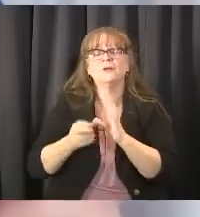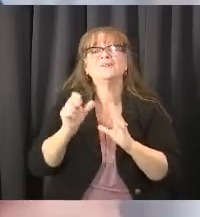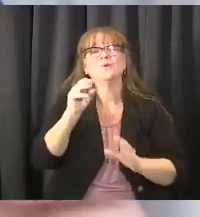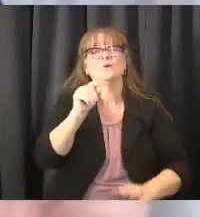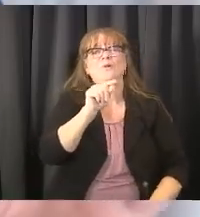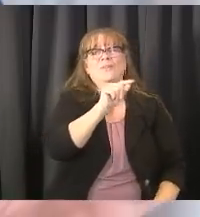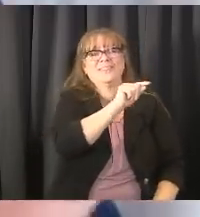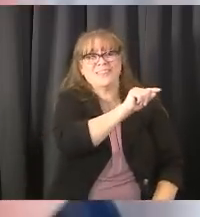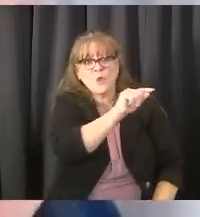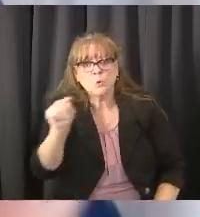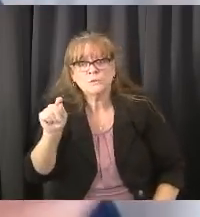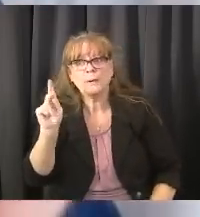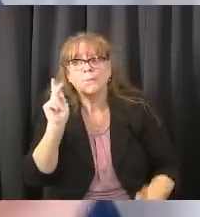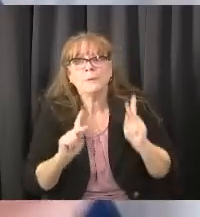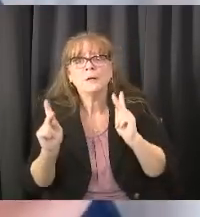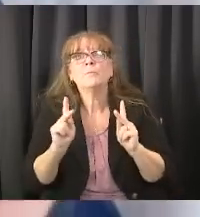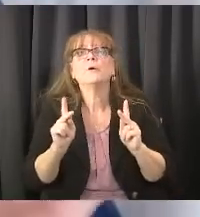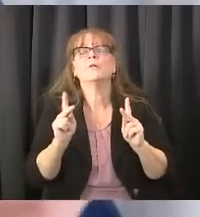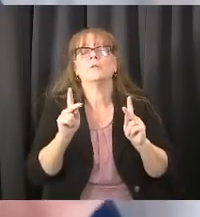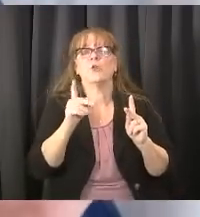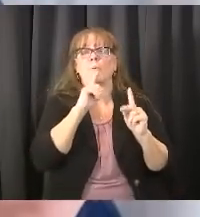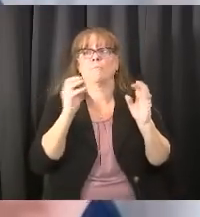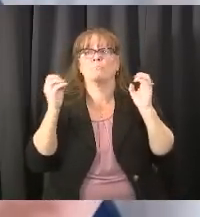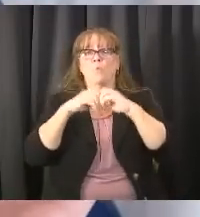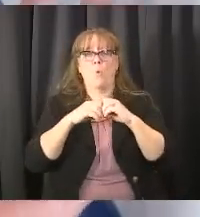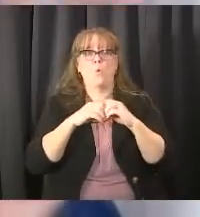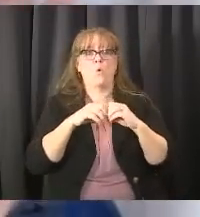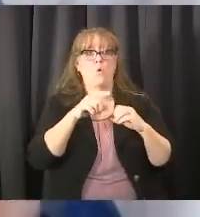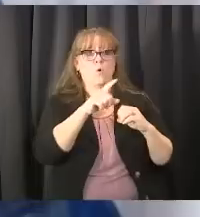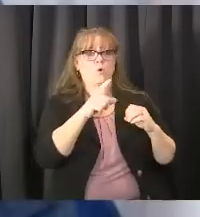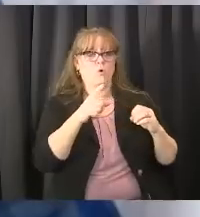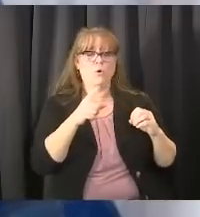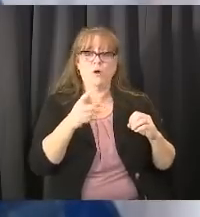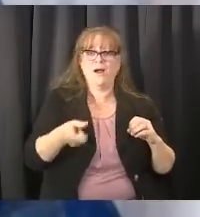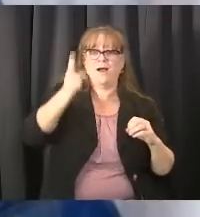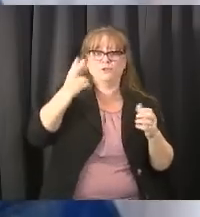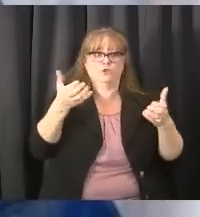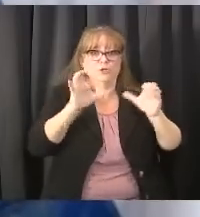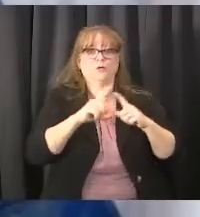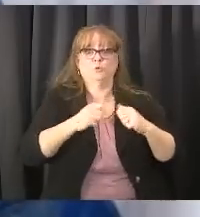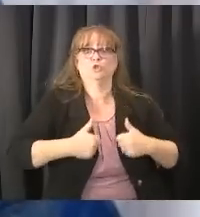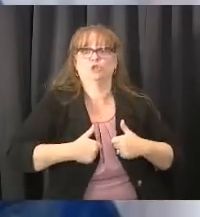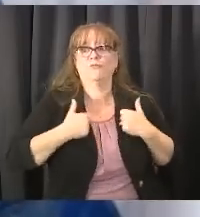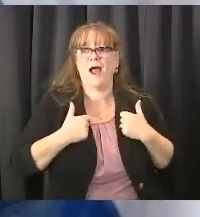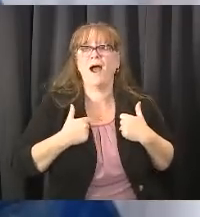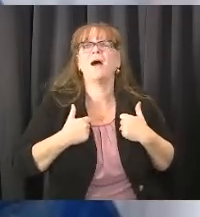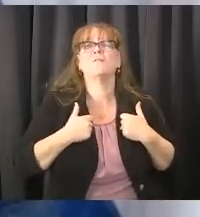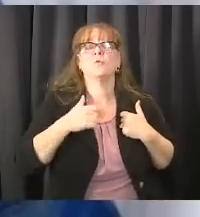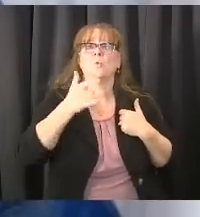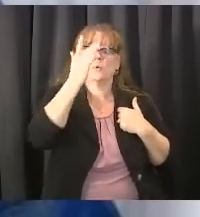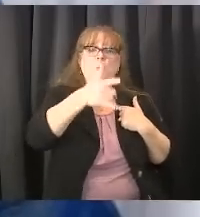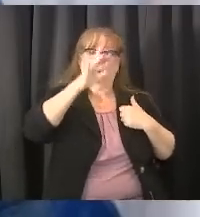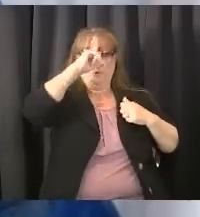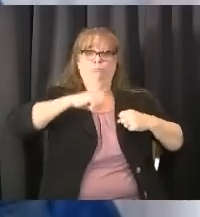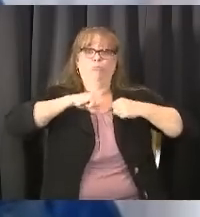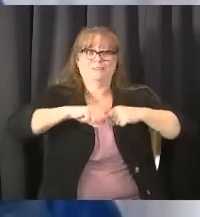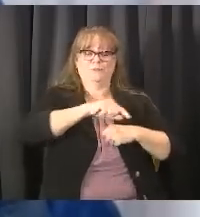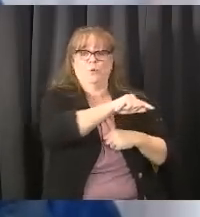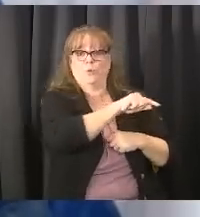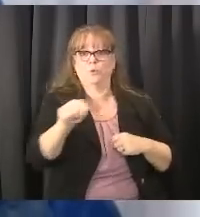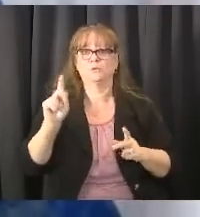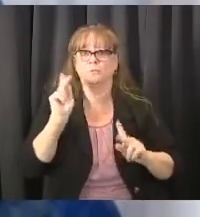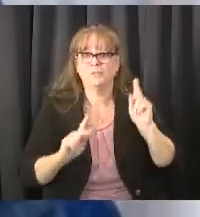but we can make a substantial impact in saving lives when we complete the vaccination and protection of those that are